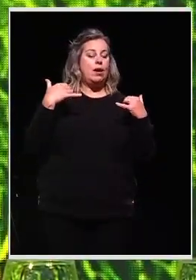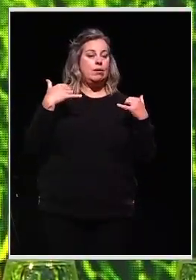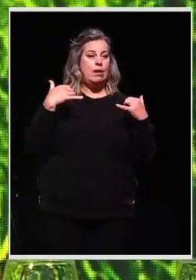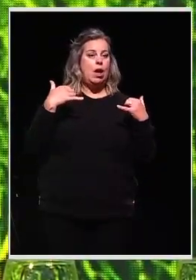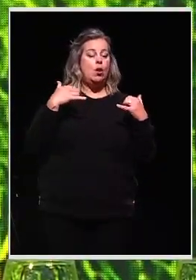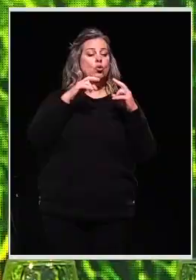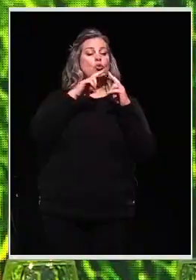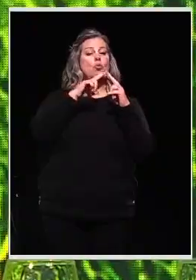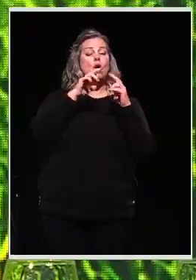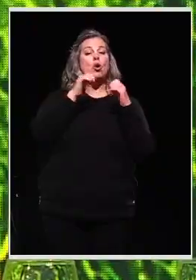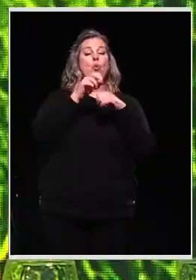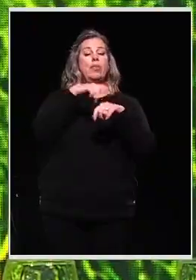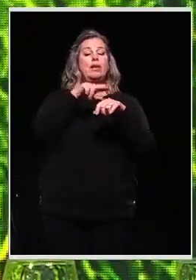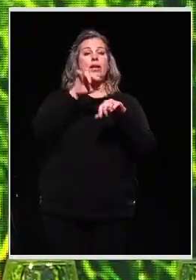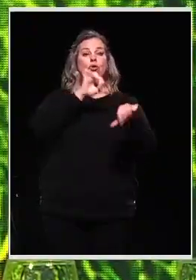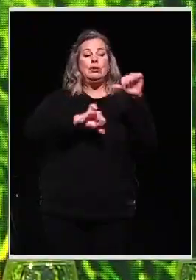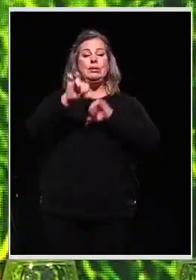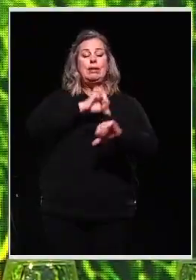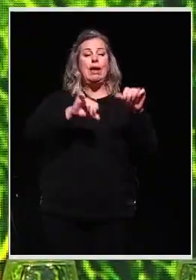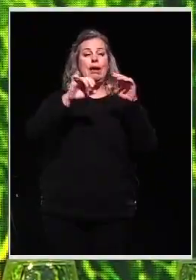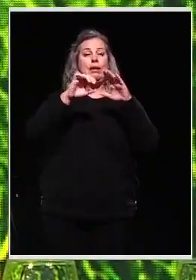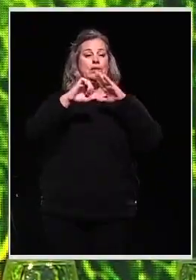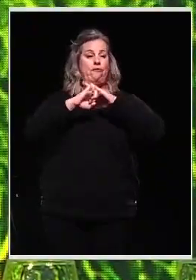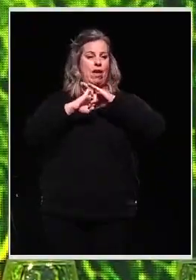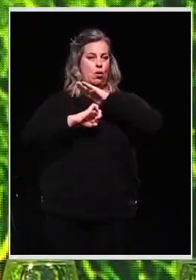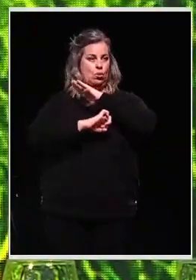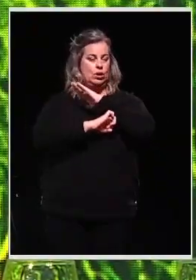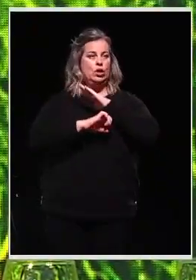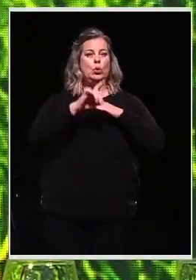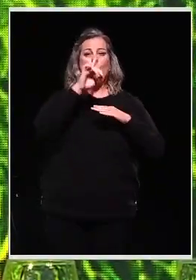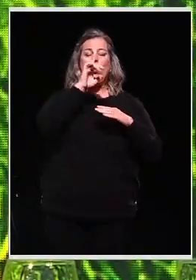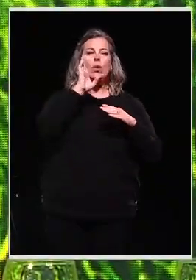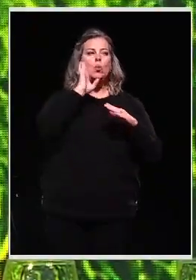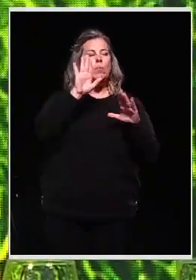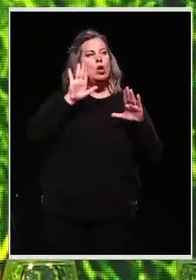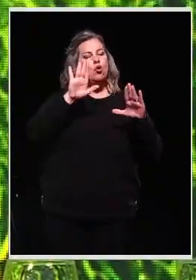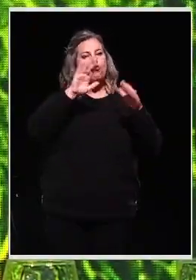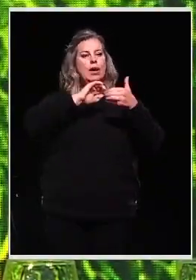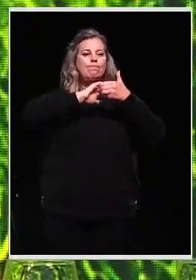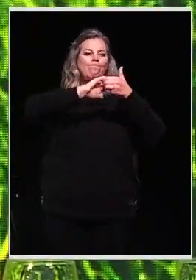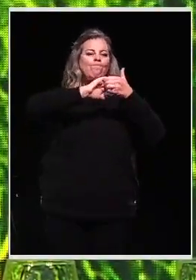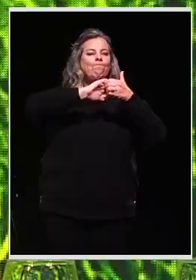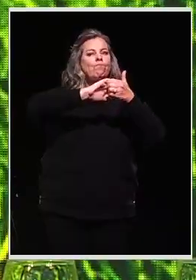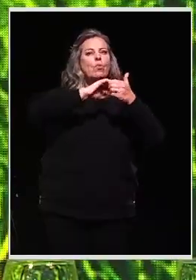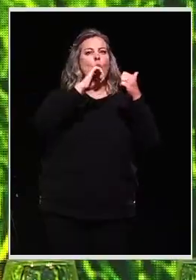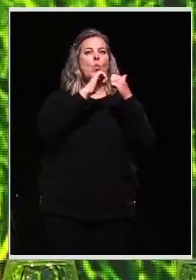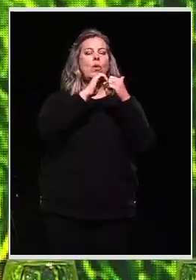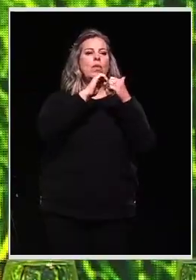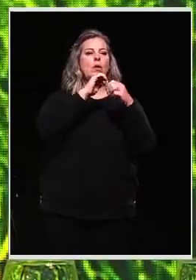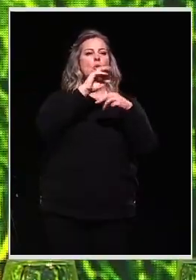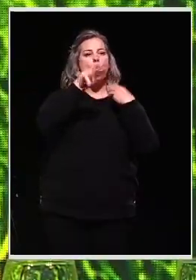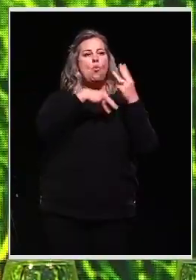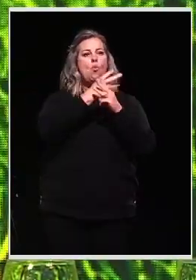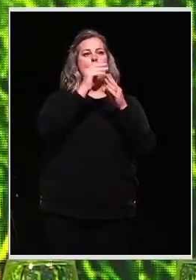Science Foundation, which would bring together a really incredible coalition to develop a world-leading